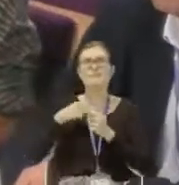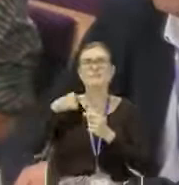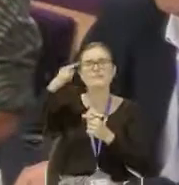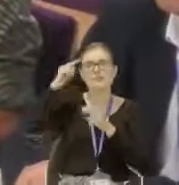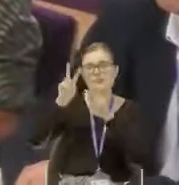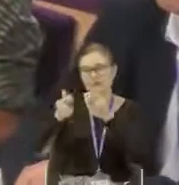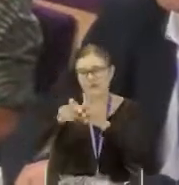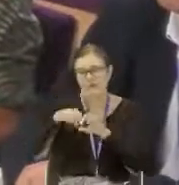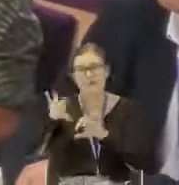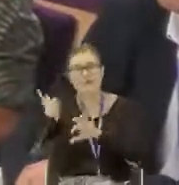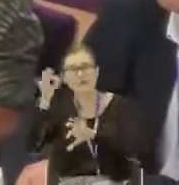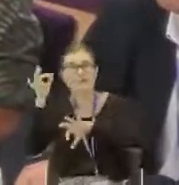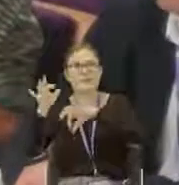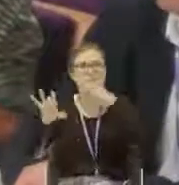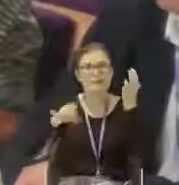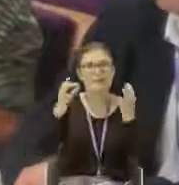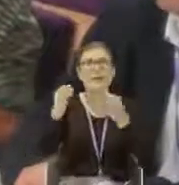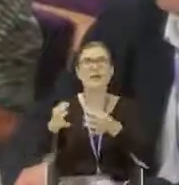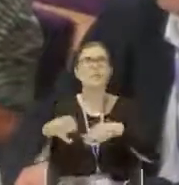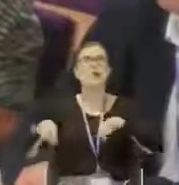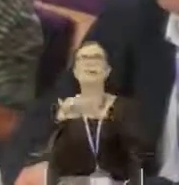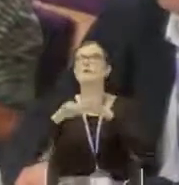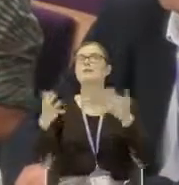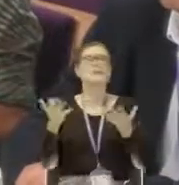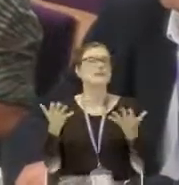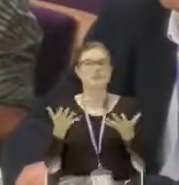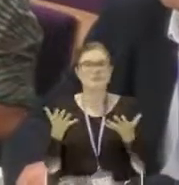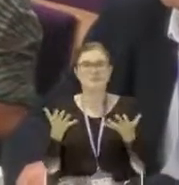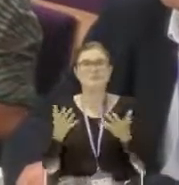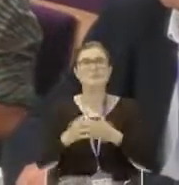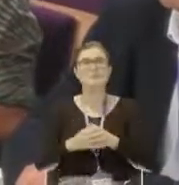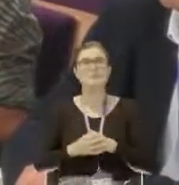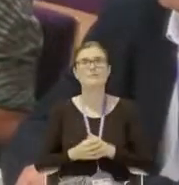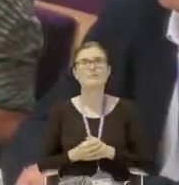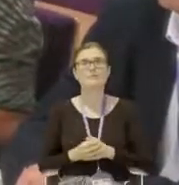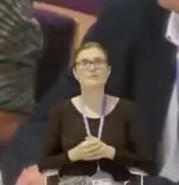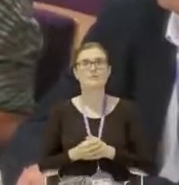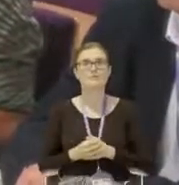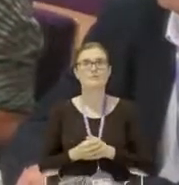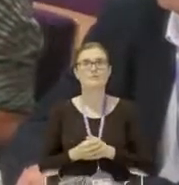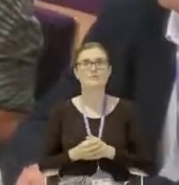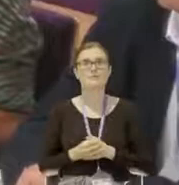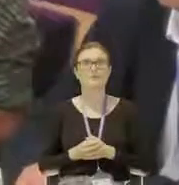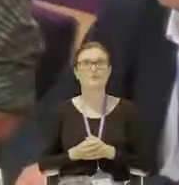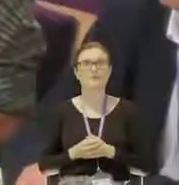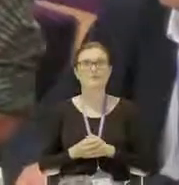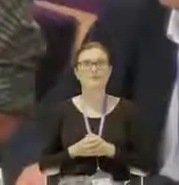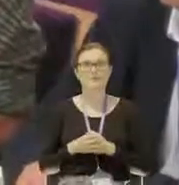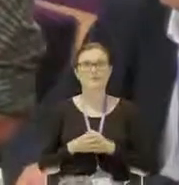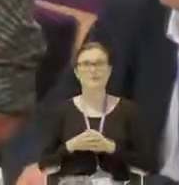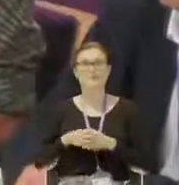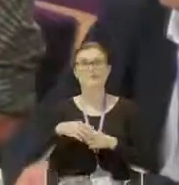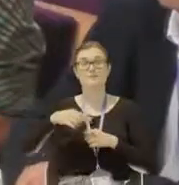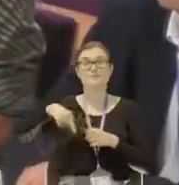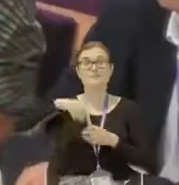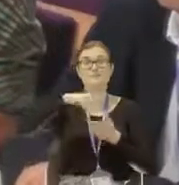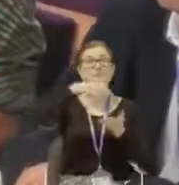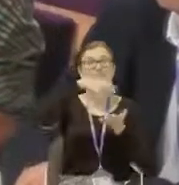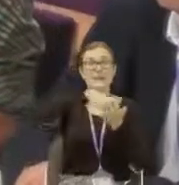and local and regional governments have never been so acknowledged in global arenas and global from our perspective, global sustainability agendas